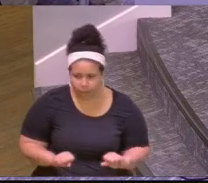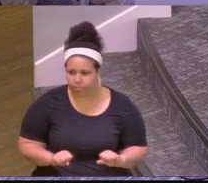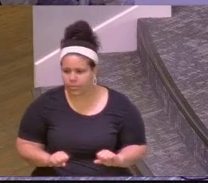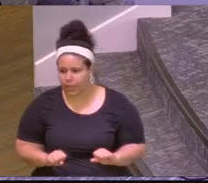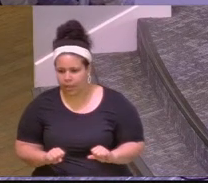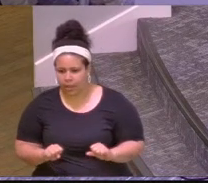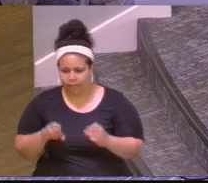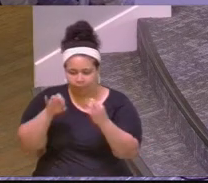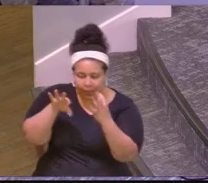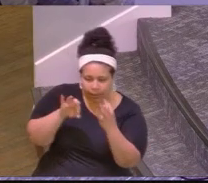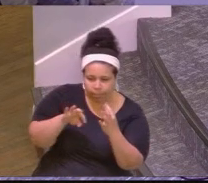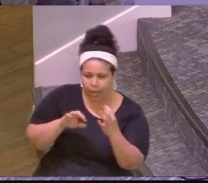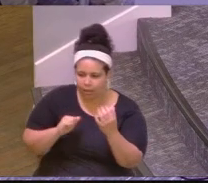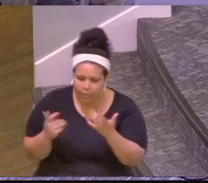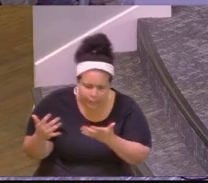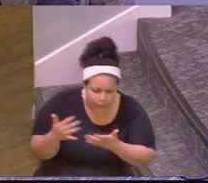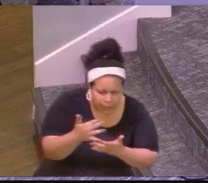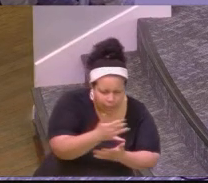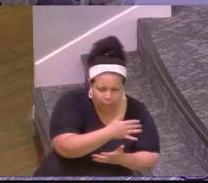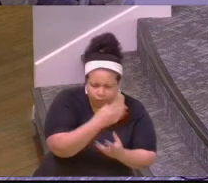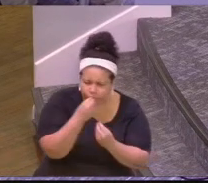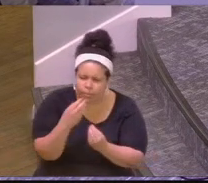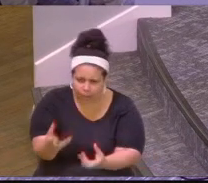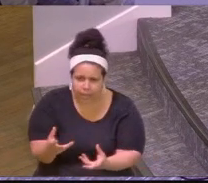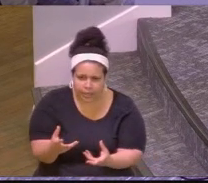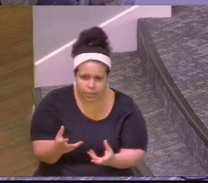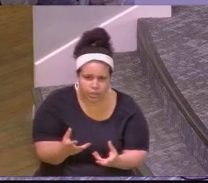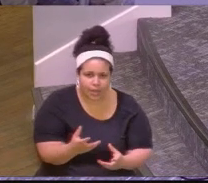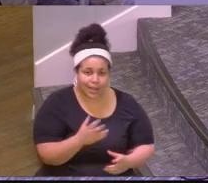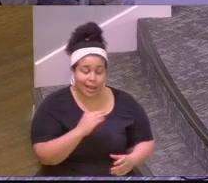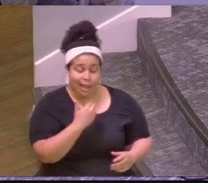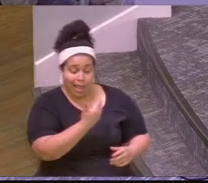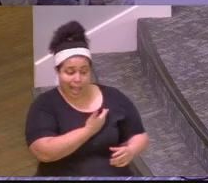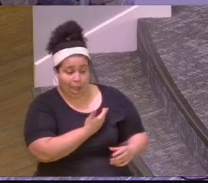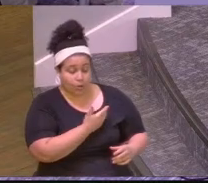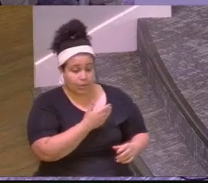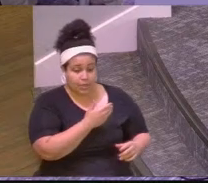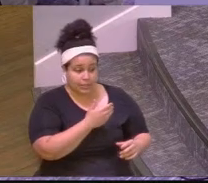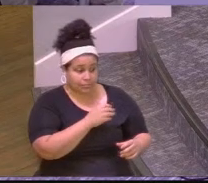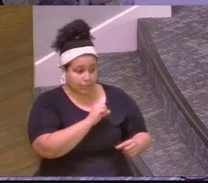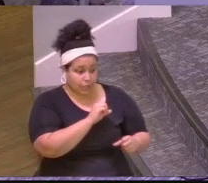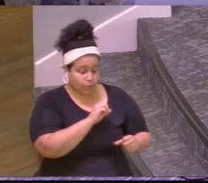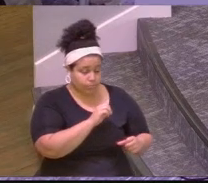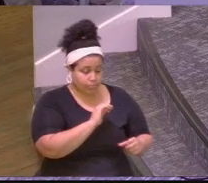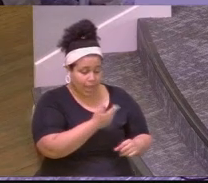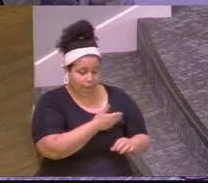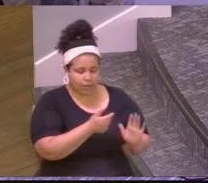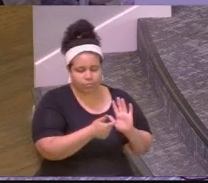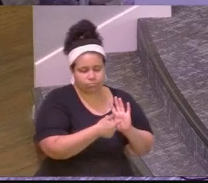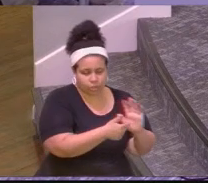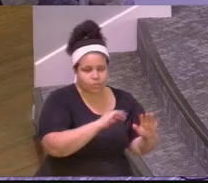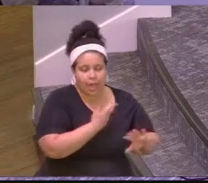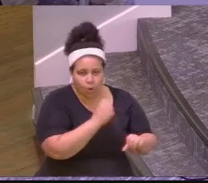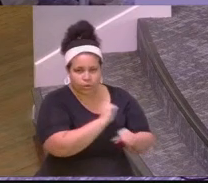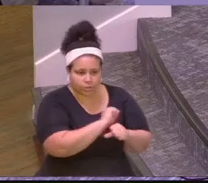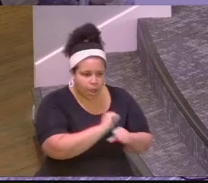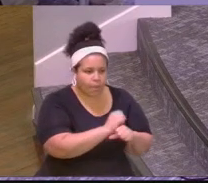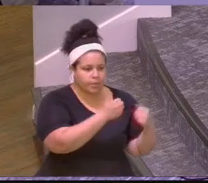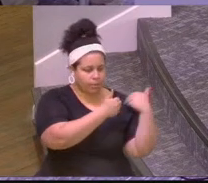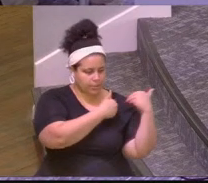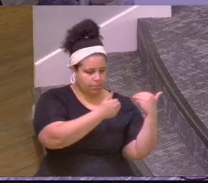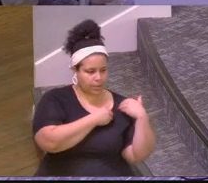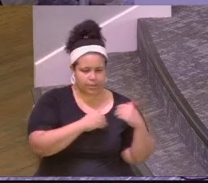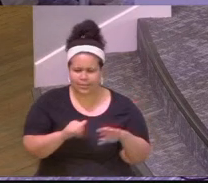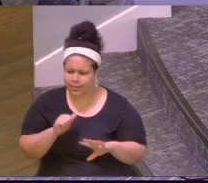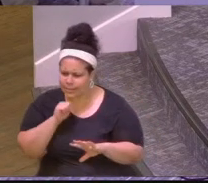our staffing and job duties and responsibilities. So it's out of that efficiency of your staffing and how you get information to us